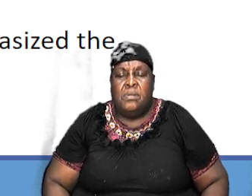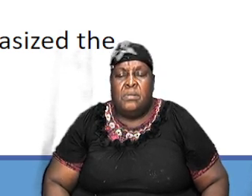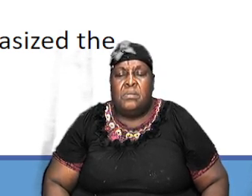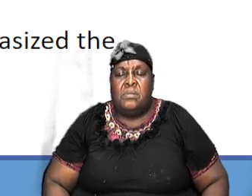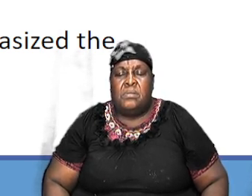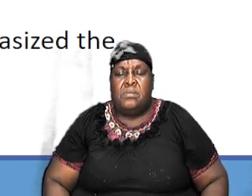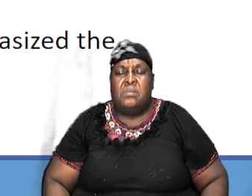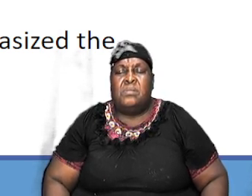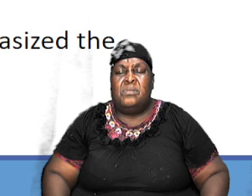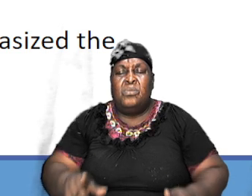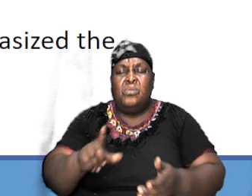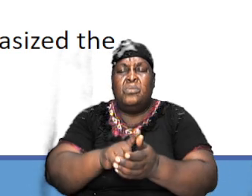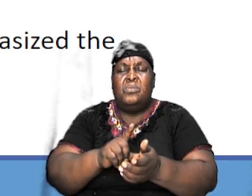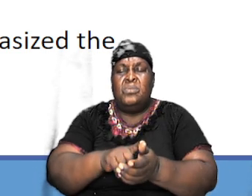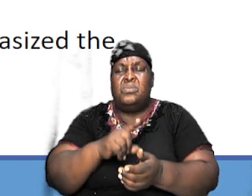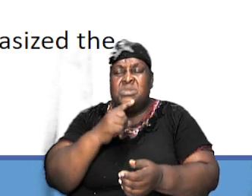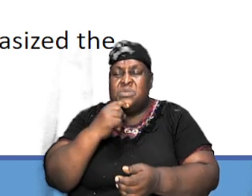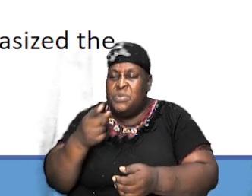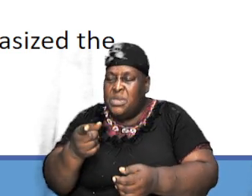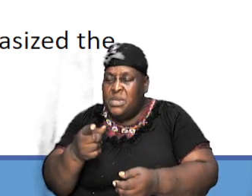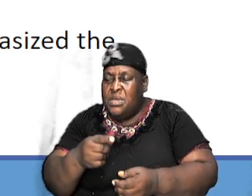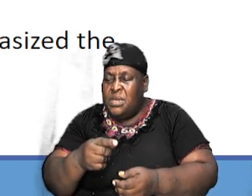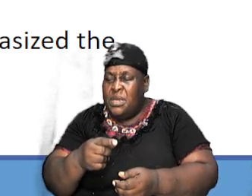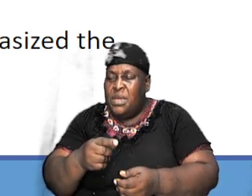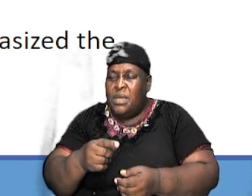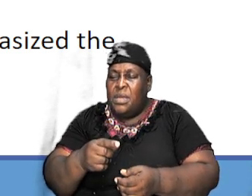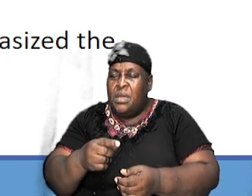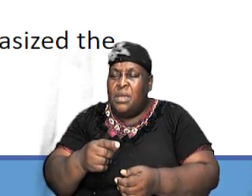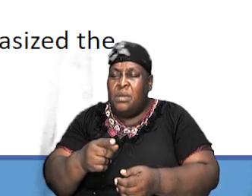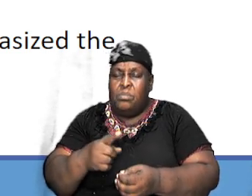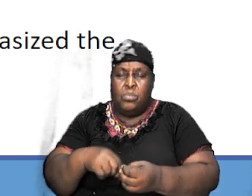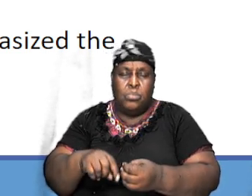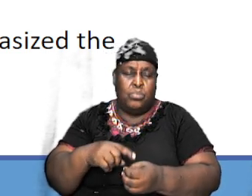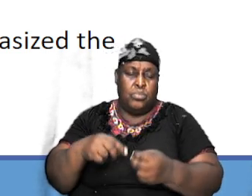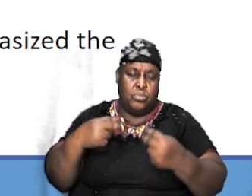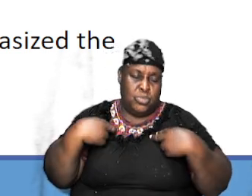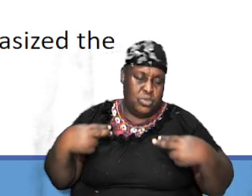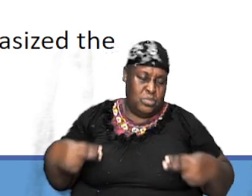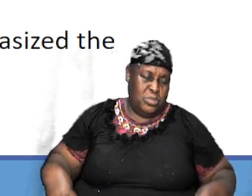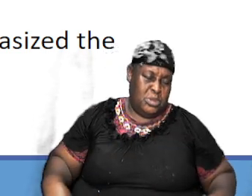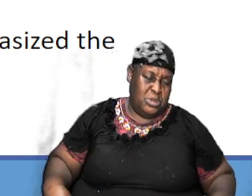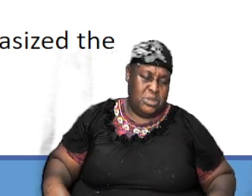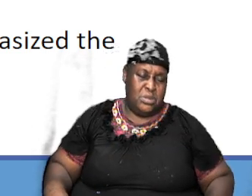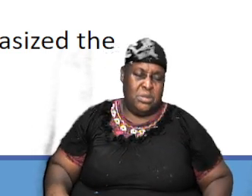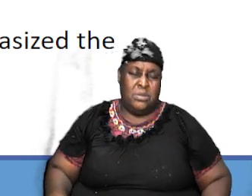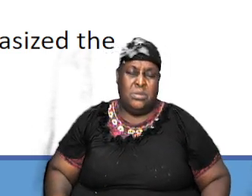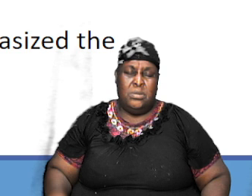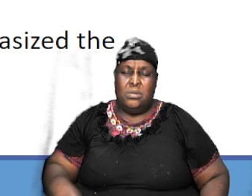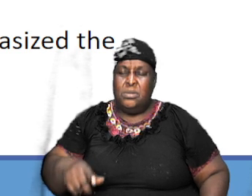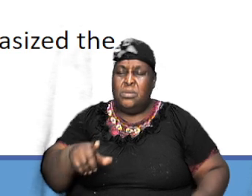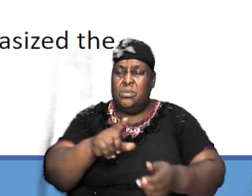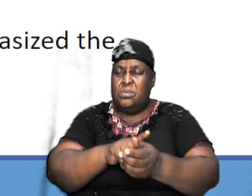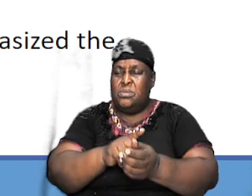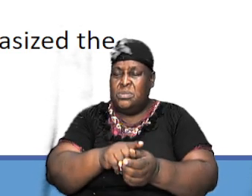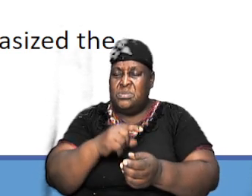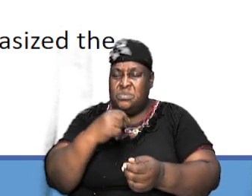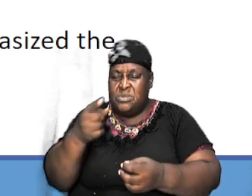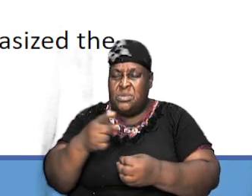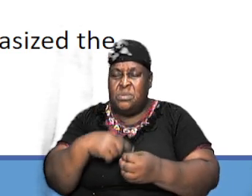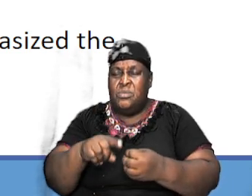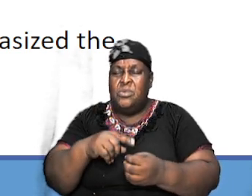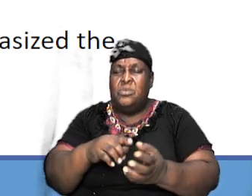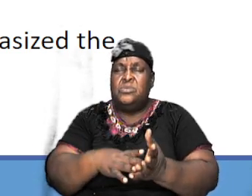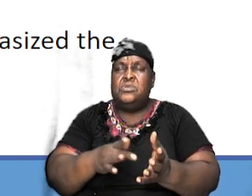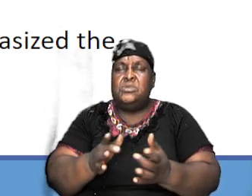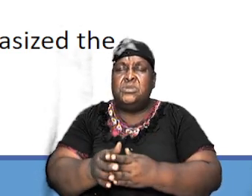but Luke emphasized primarily his humanity. You know, he presented Jesus as being the ideal